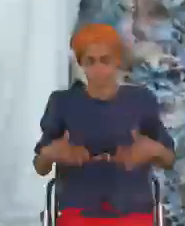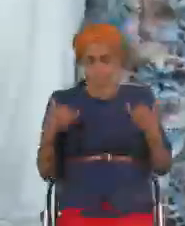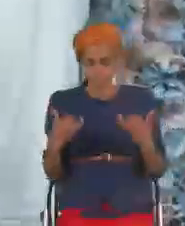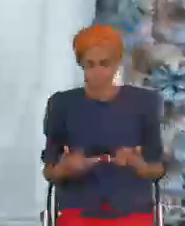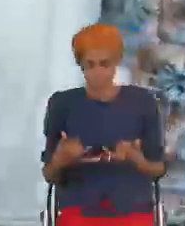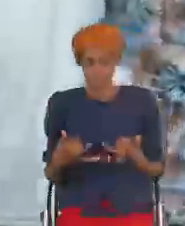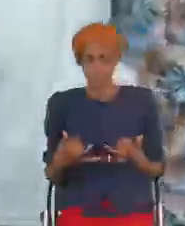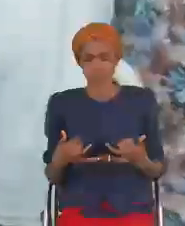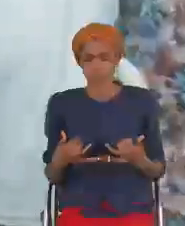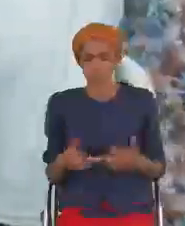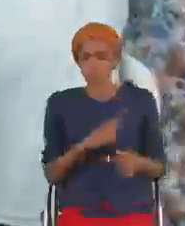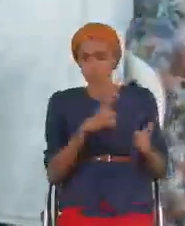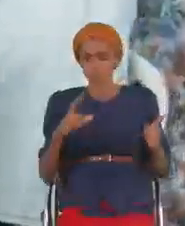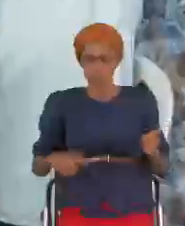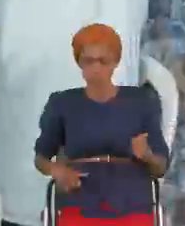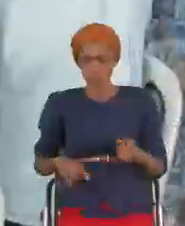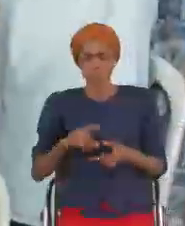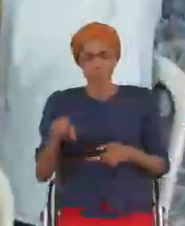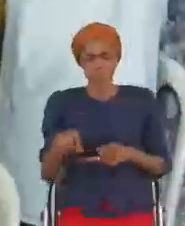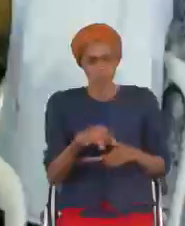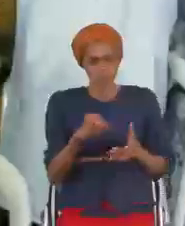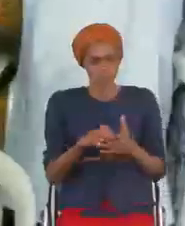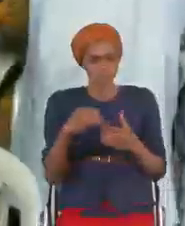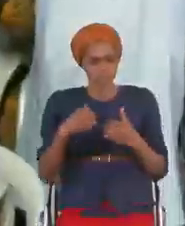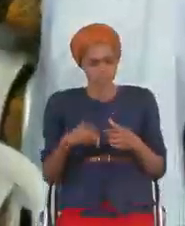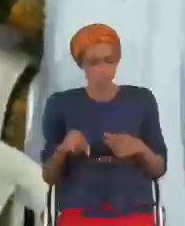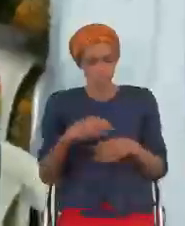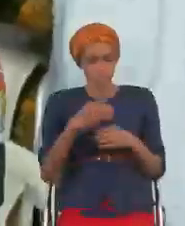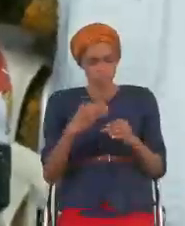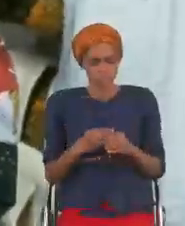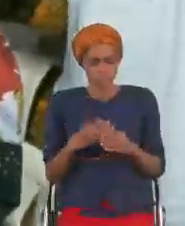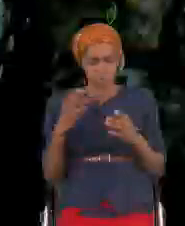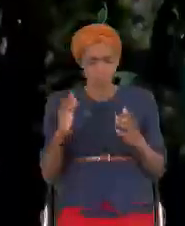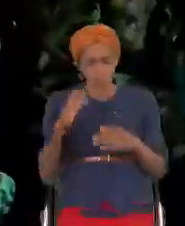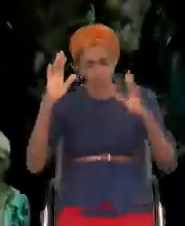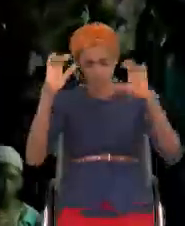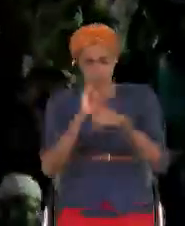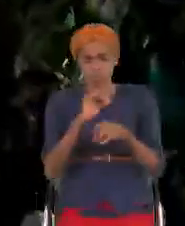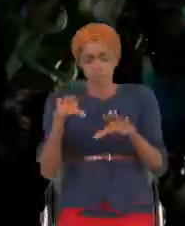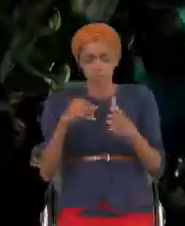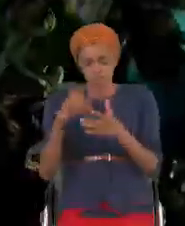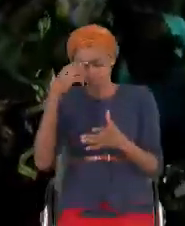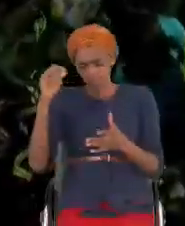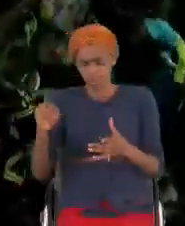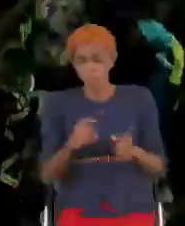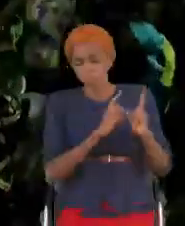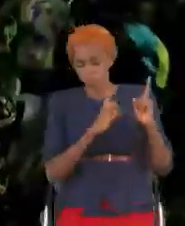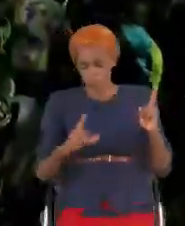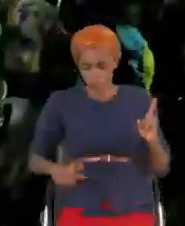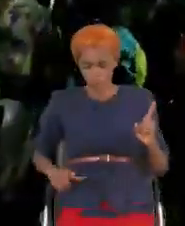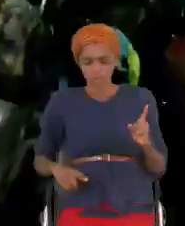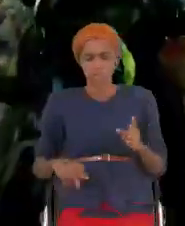now. Lord, those who need creative miracle, do it for them. Lungs,